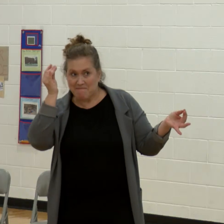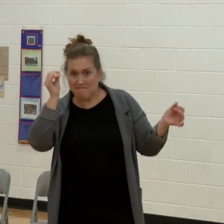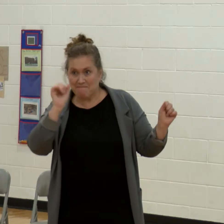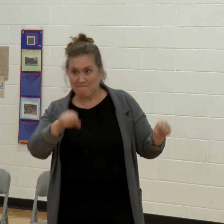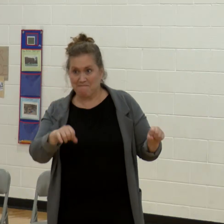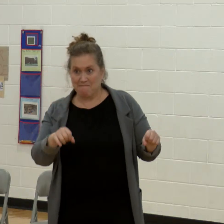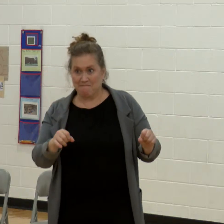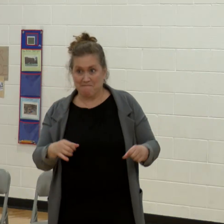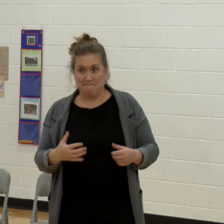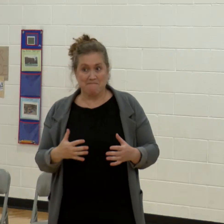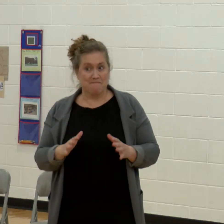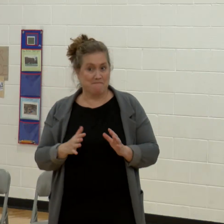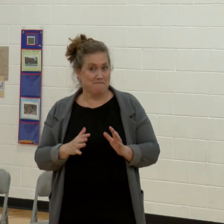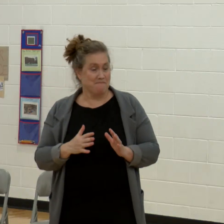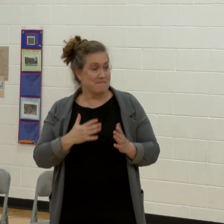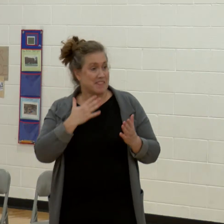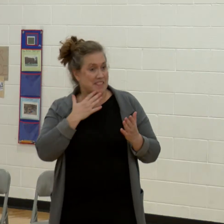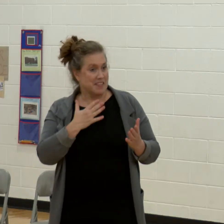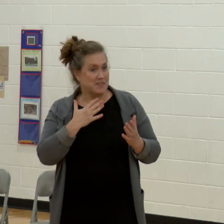Thank you.